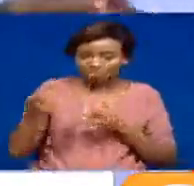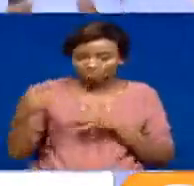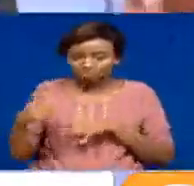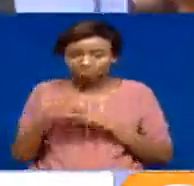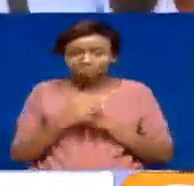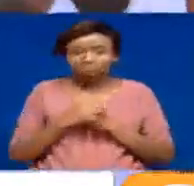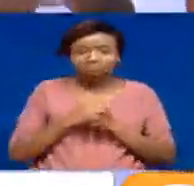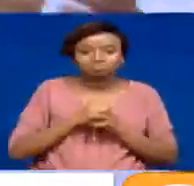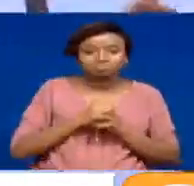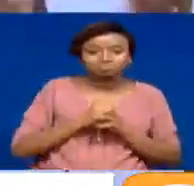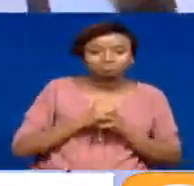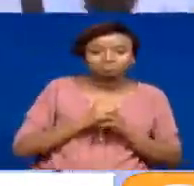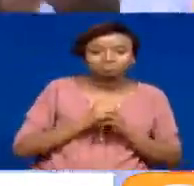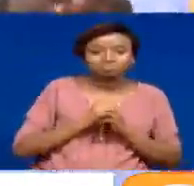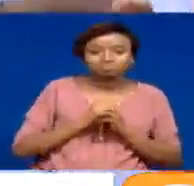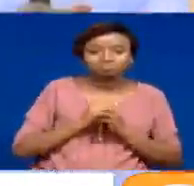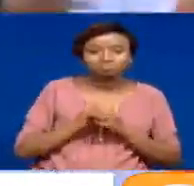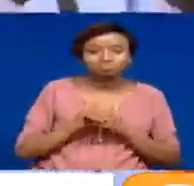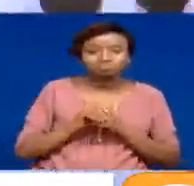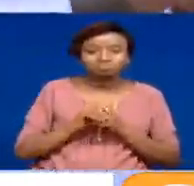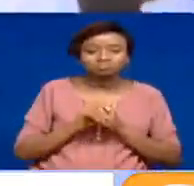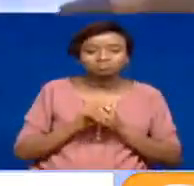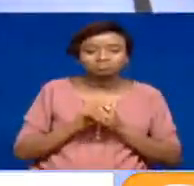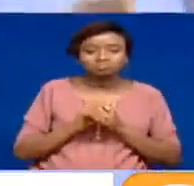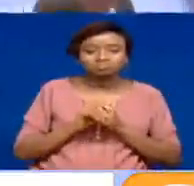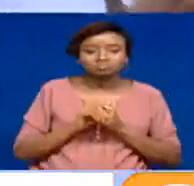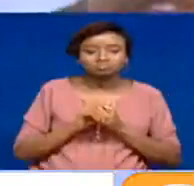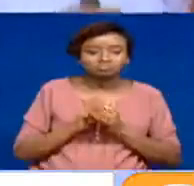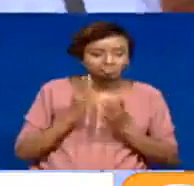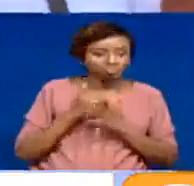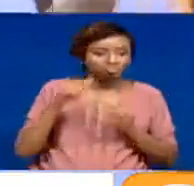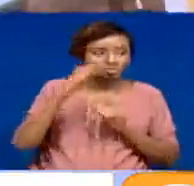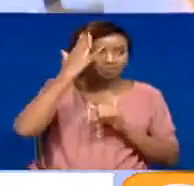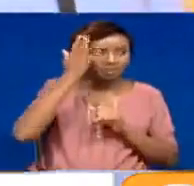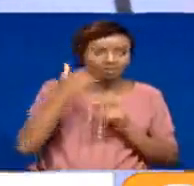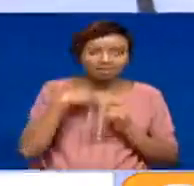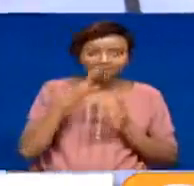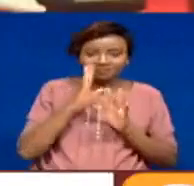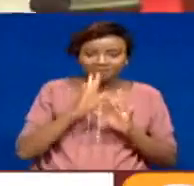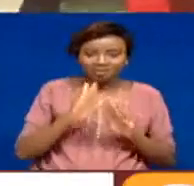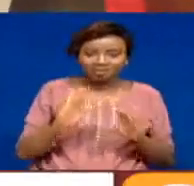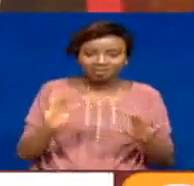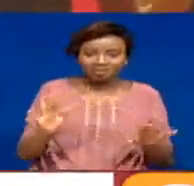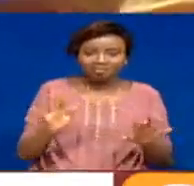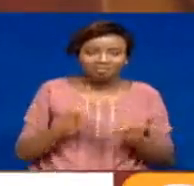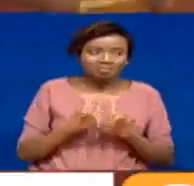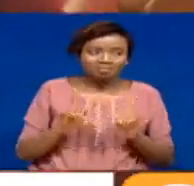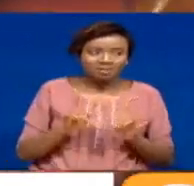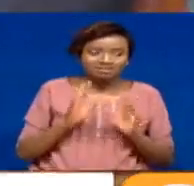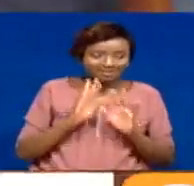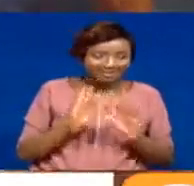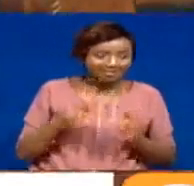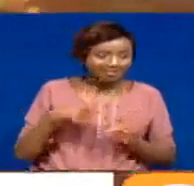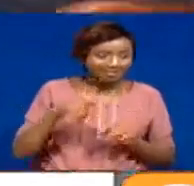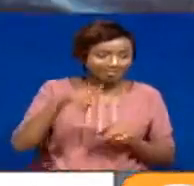of the Kenya Kwanza Alliance. The two leaders have had an unusually quiet Monday away from the glare of the cameras, but that quiet may not be